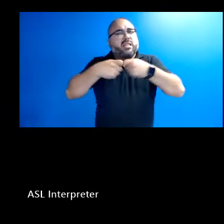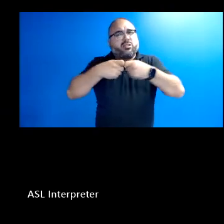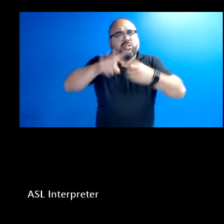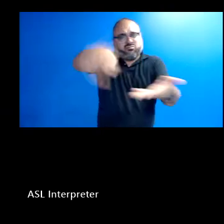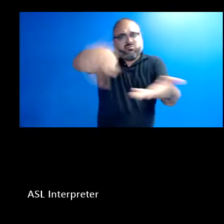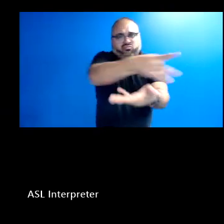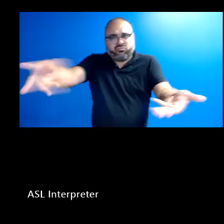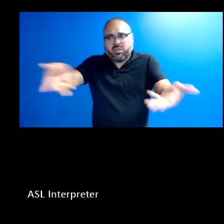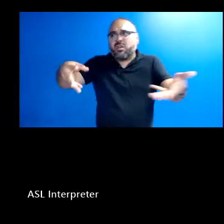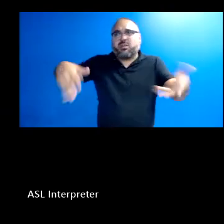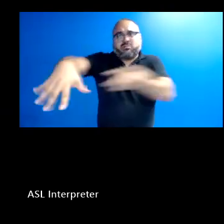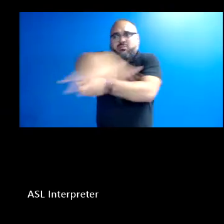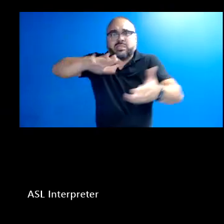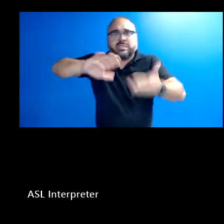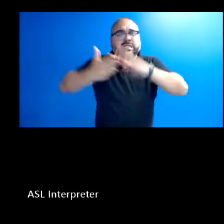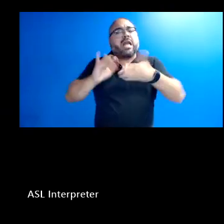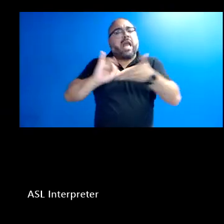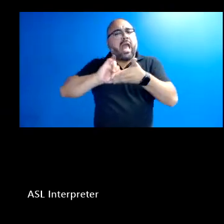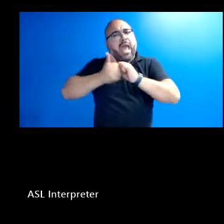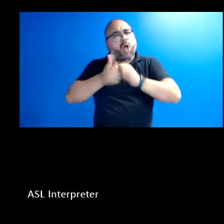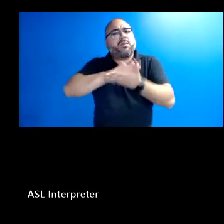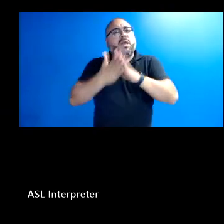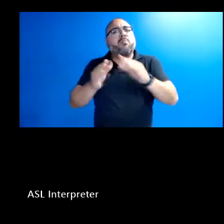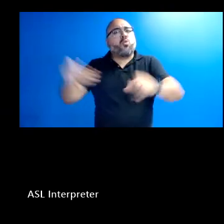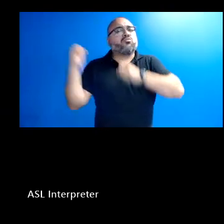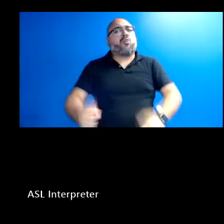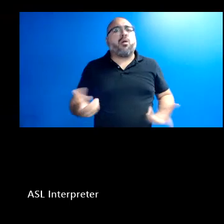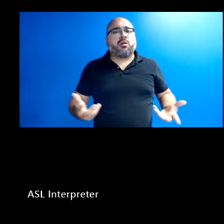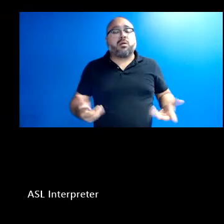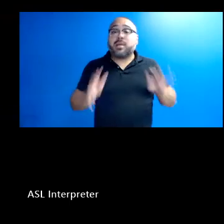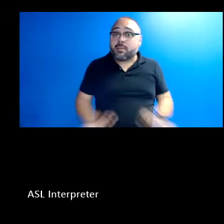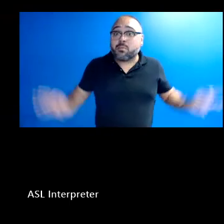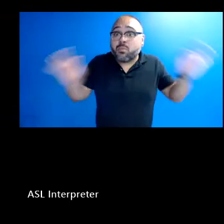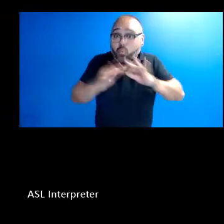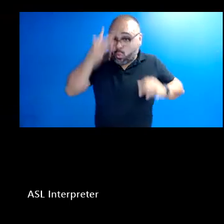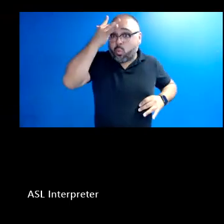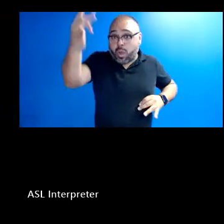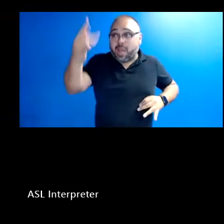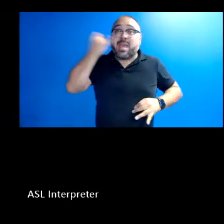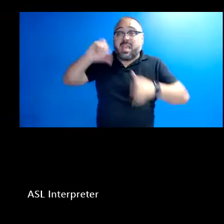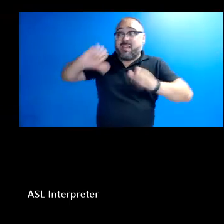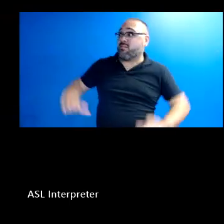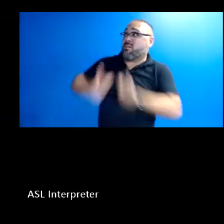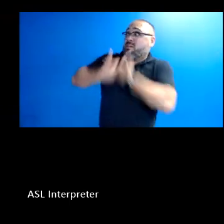other factors? This is really important because we want to stop things and make it much more resilient so we don't have to rely